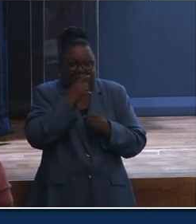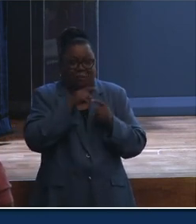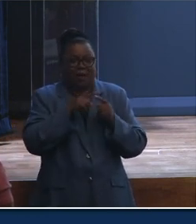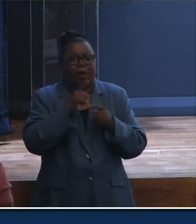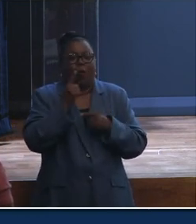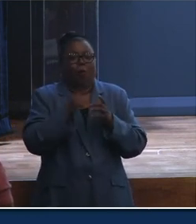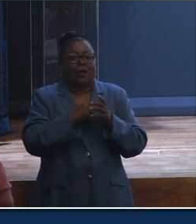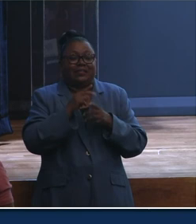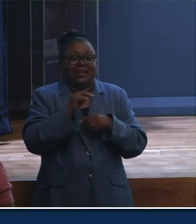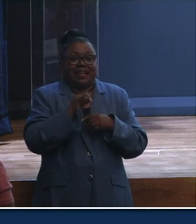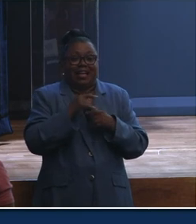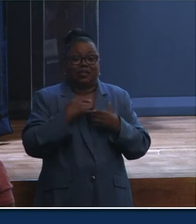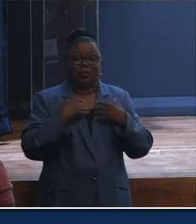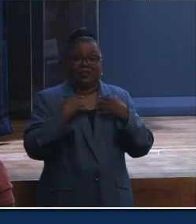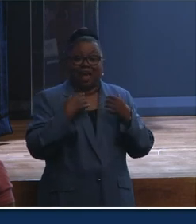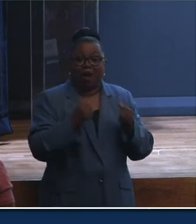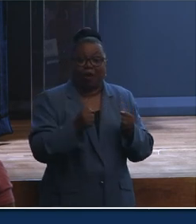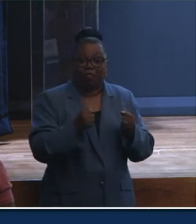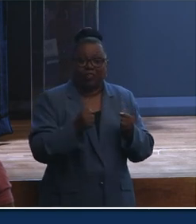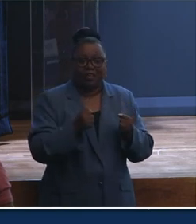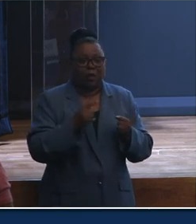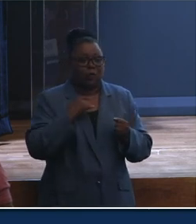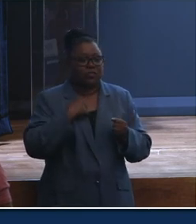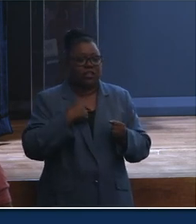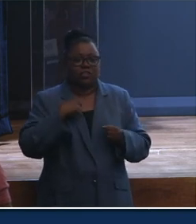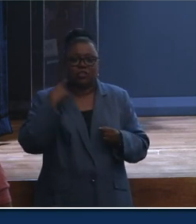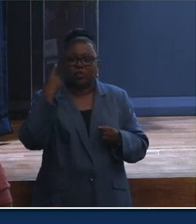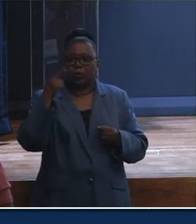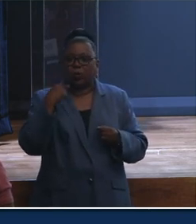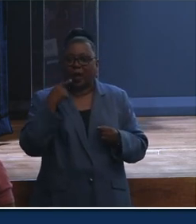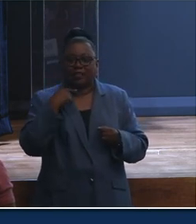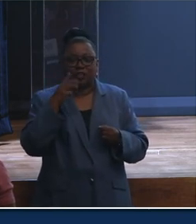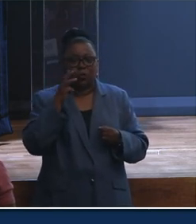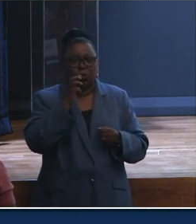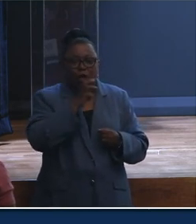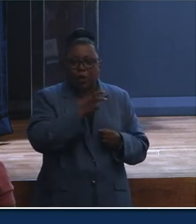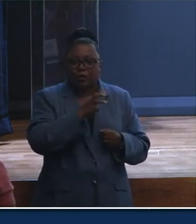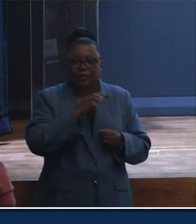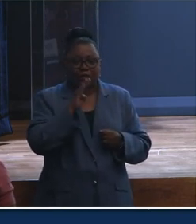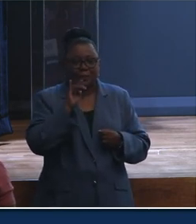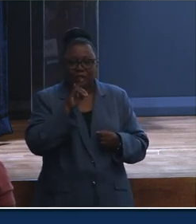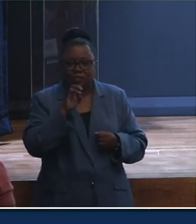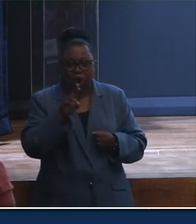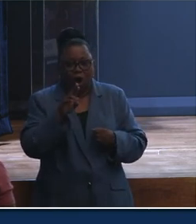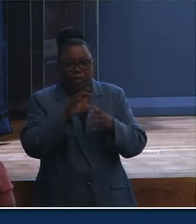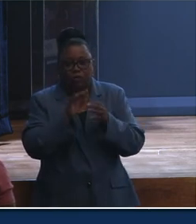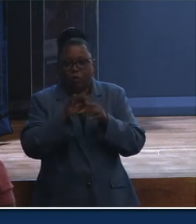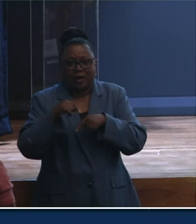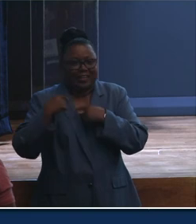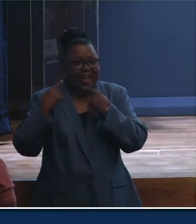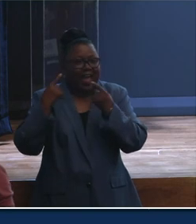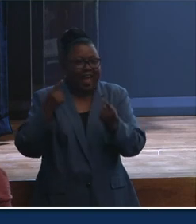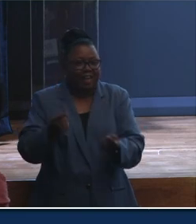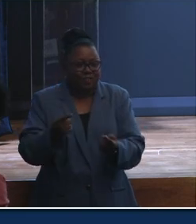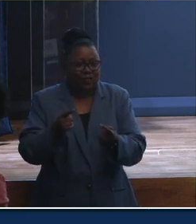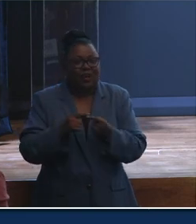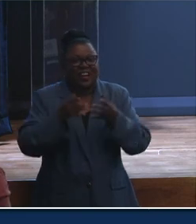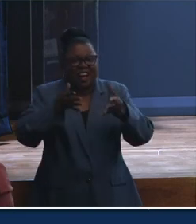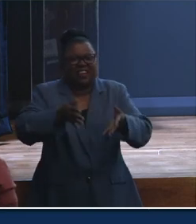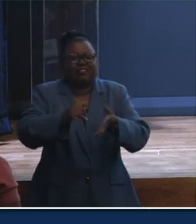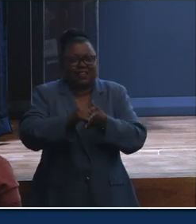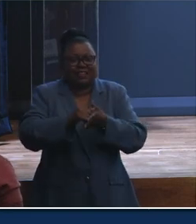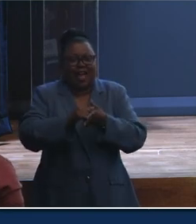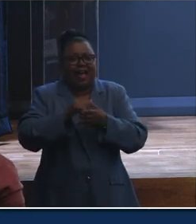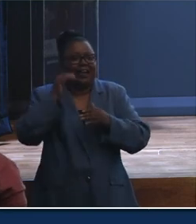because once Nancy was healthy, it was just the craziest, weirdest, bizarre story ever. And I'll leave it at that.